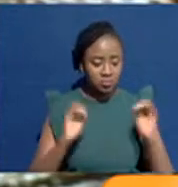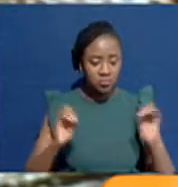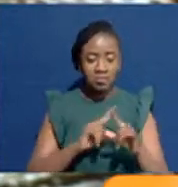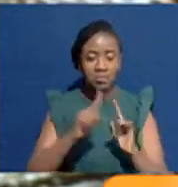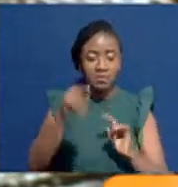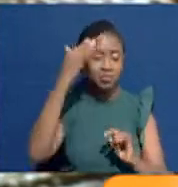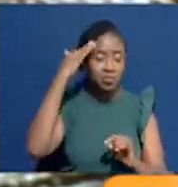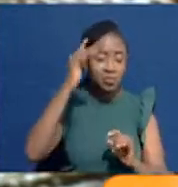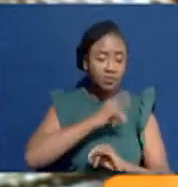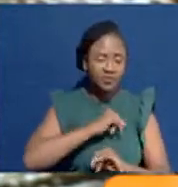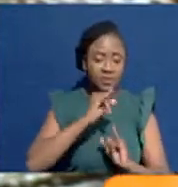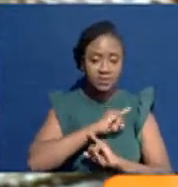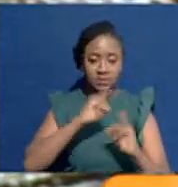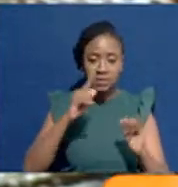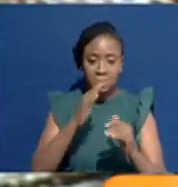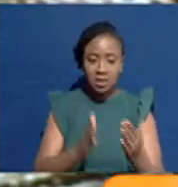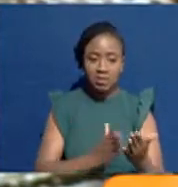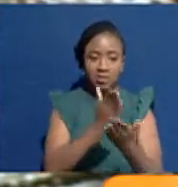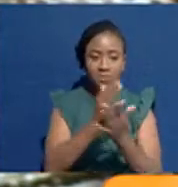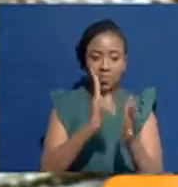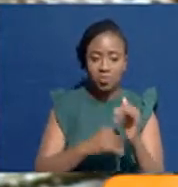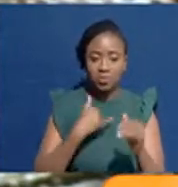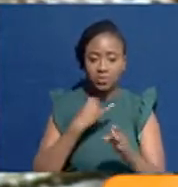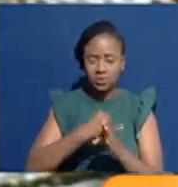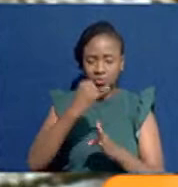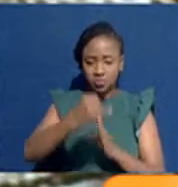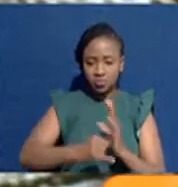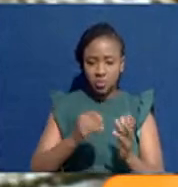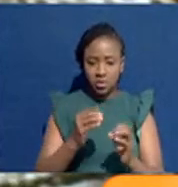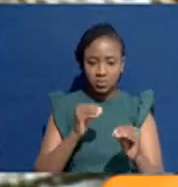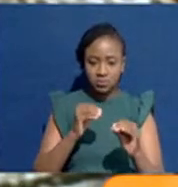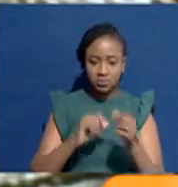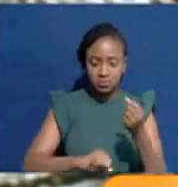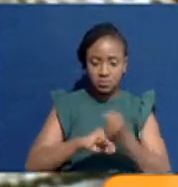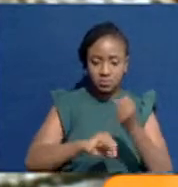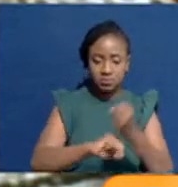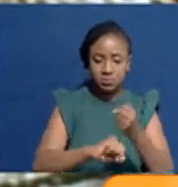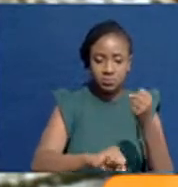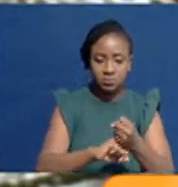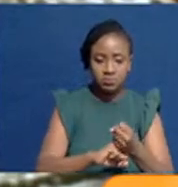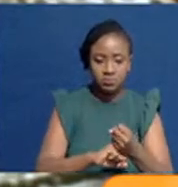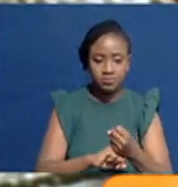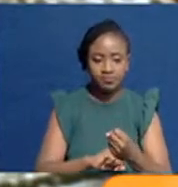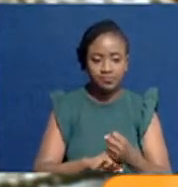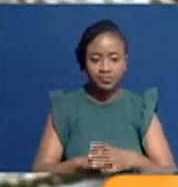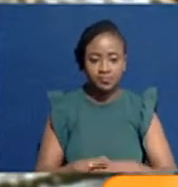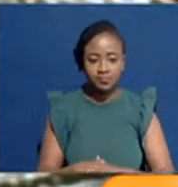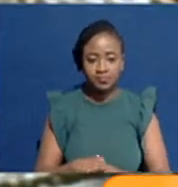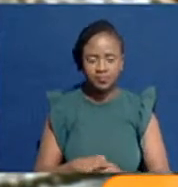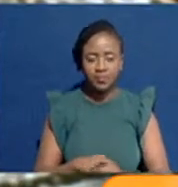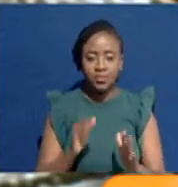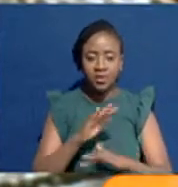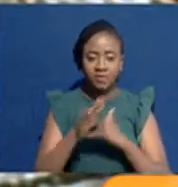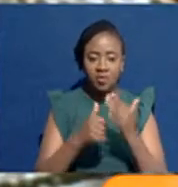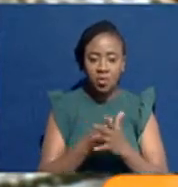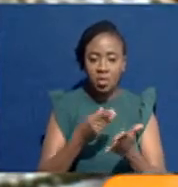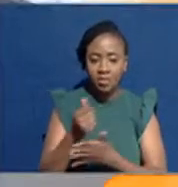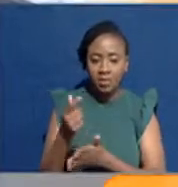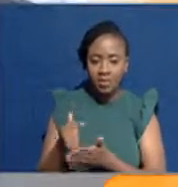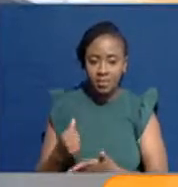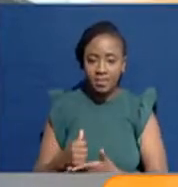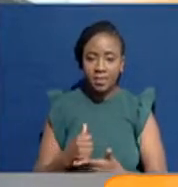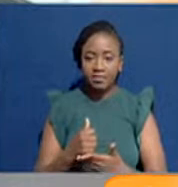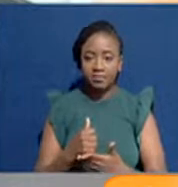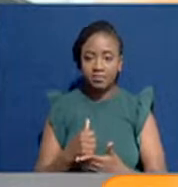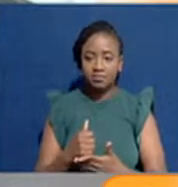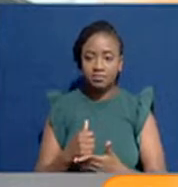that insurance compensation, when you get compensated for insurance on, you know, the payout on insurance